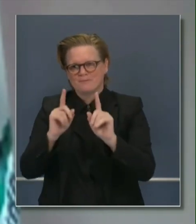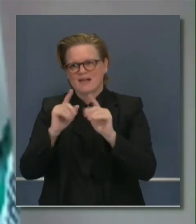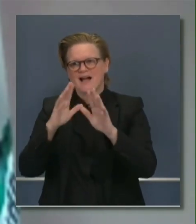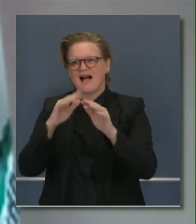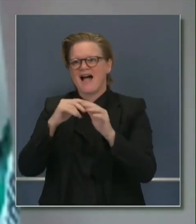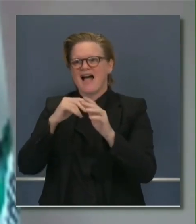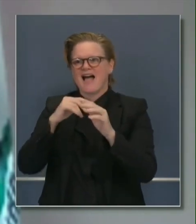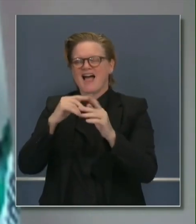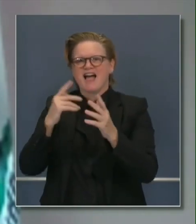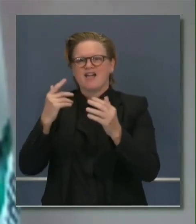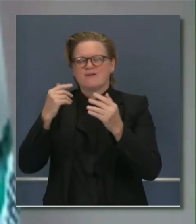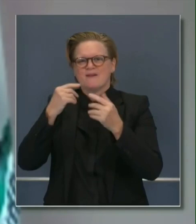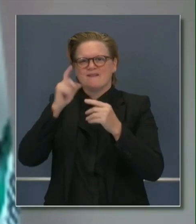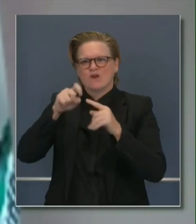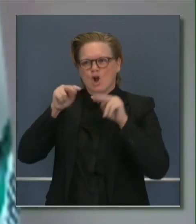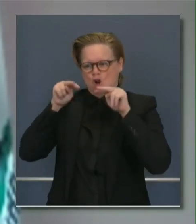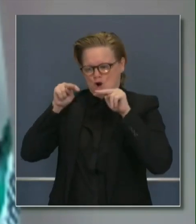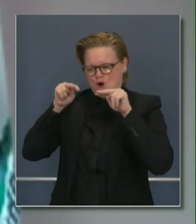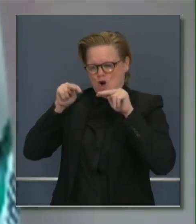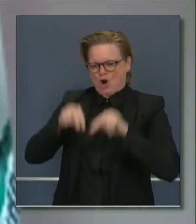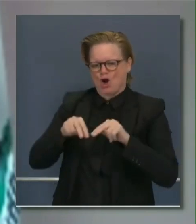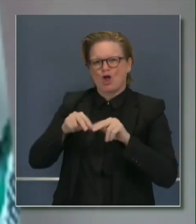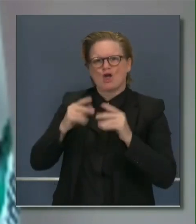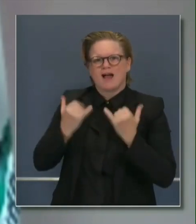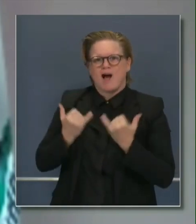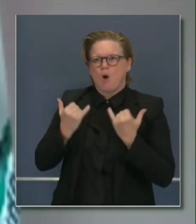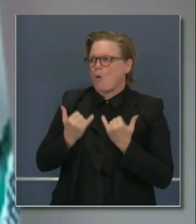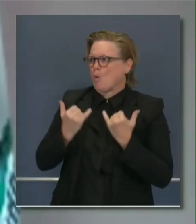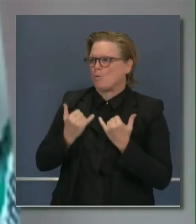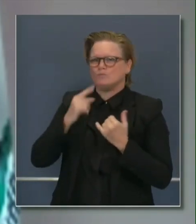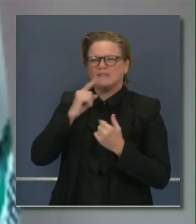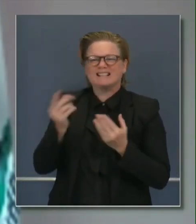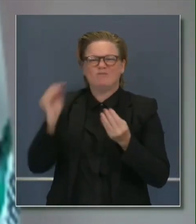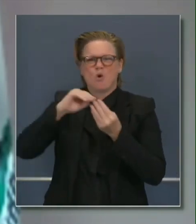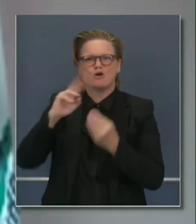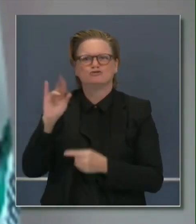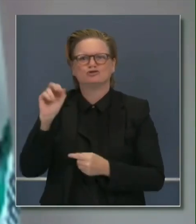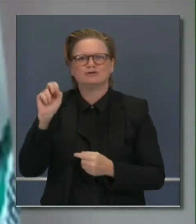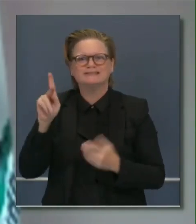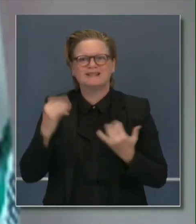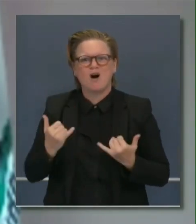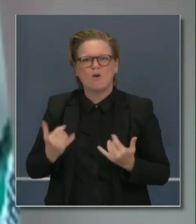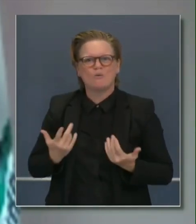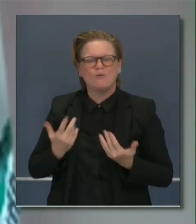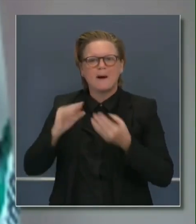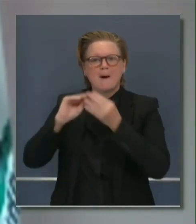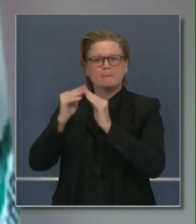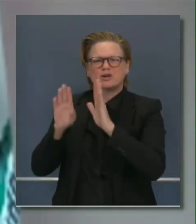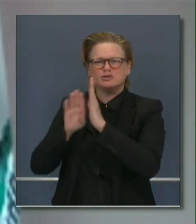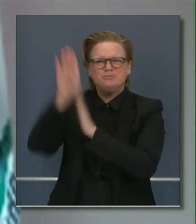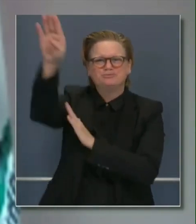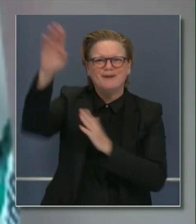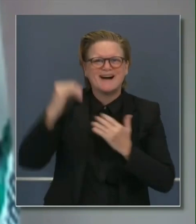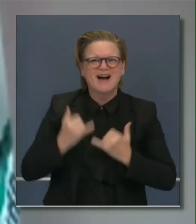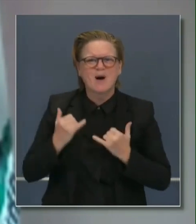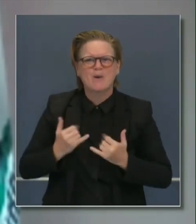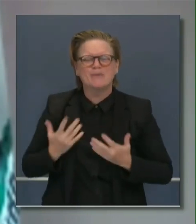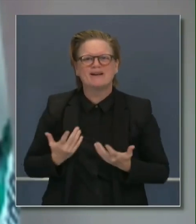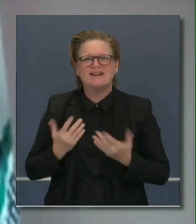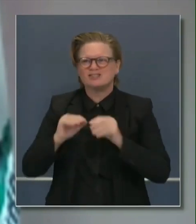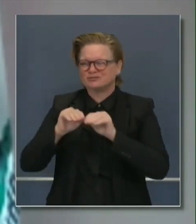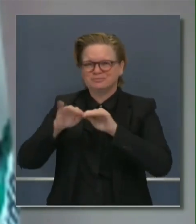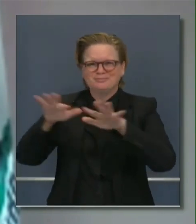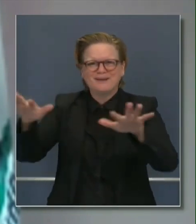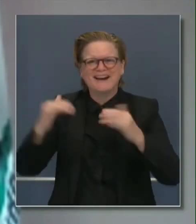And that's just because we have more COVID in our communities and it's able to transmit not necessarily more easily,